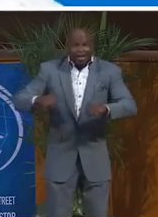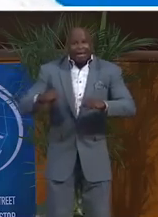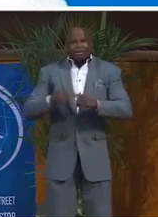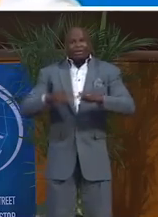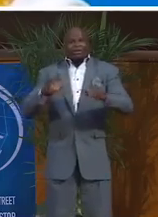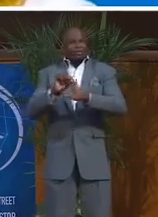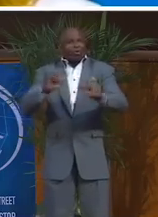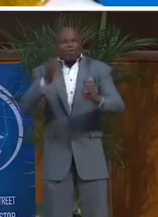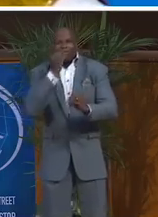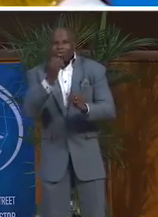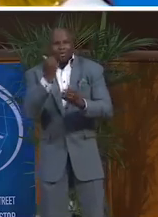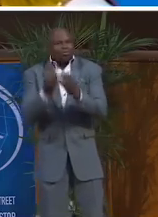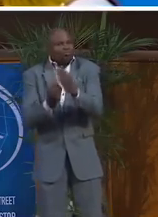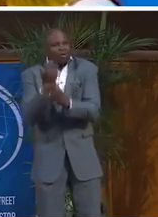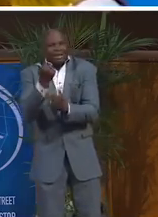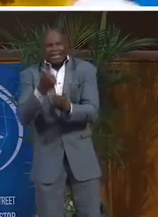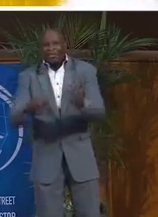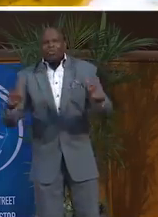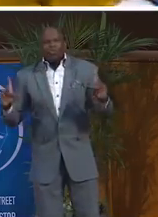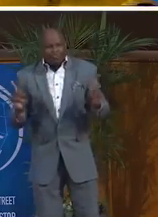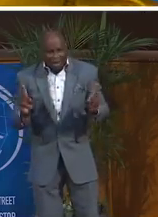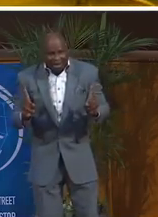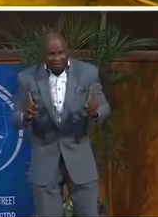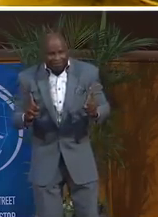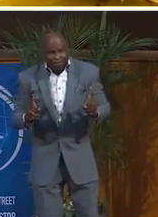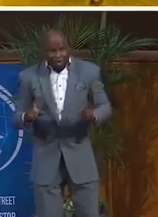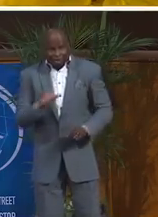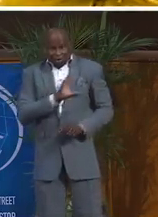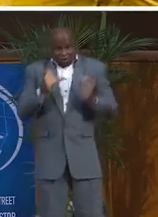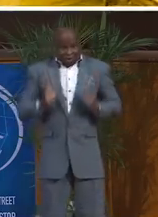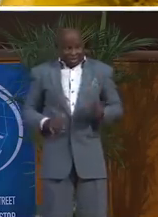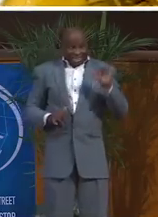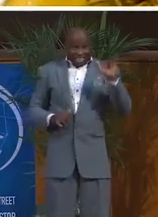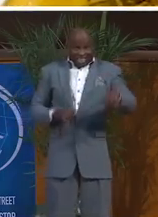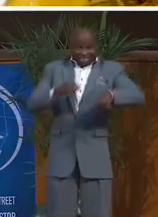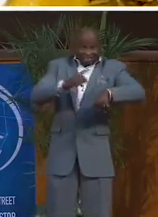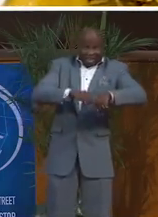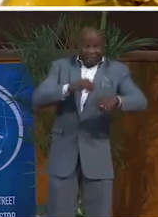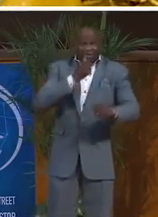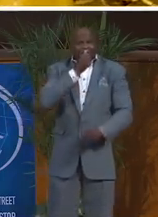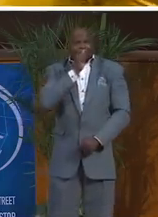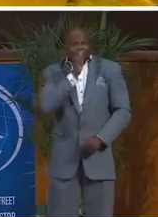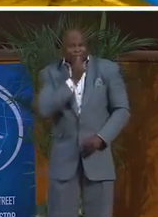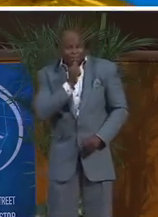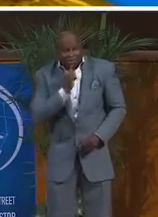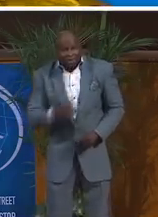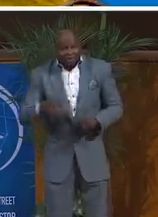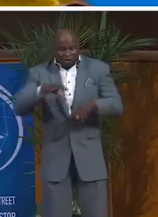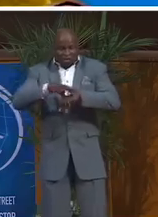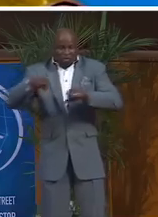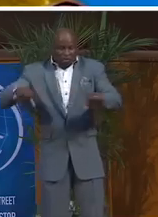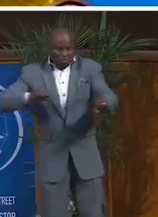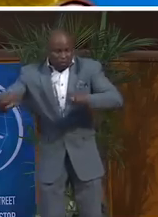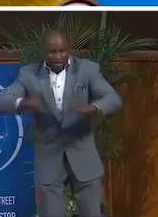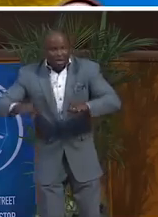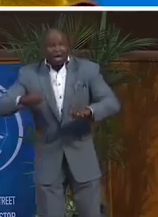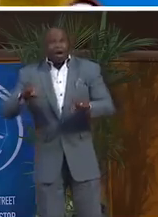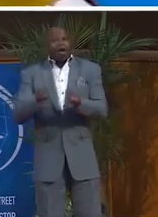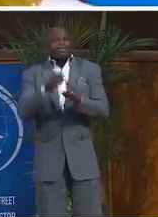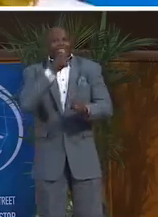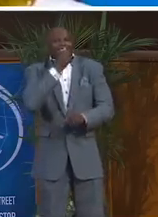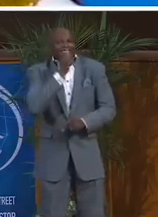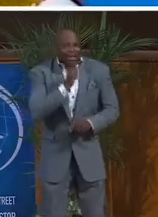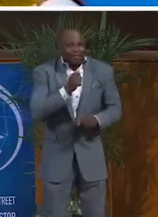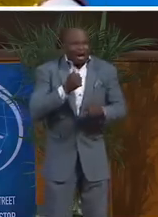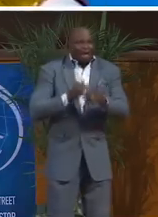famine around the land. These Christians who had suffered earthquakes also suffered under